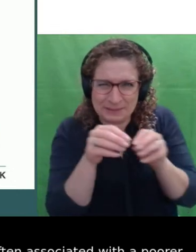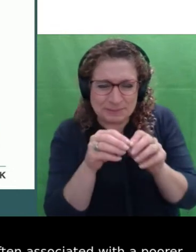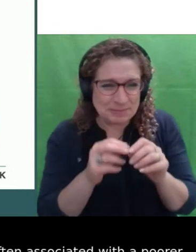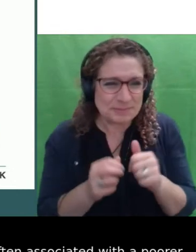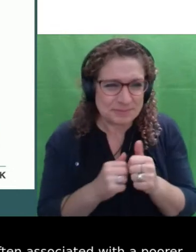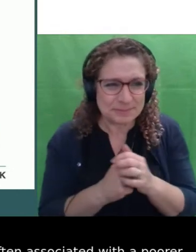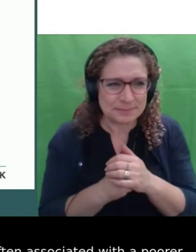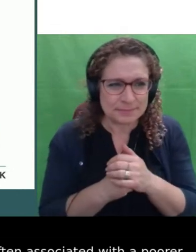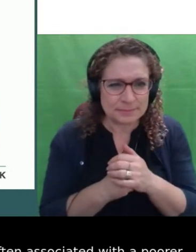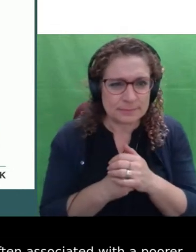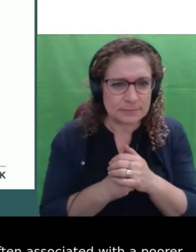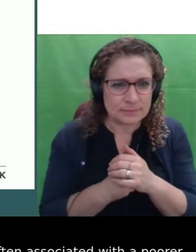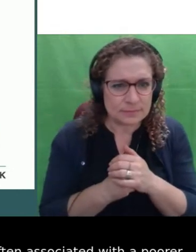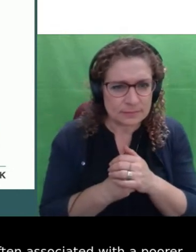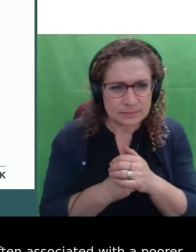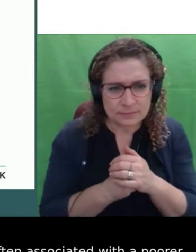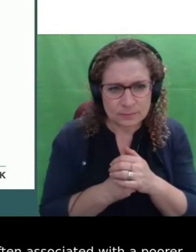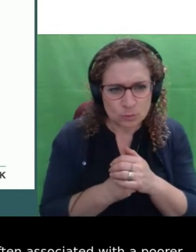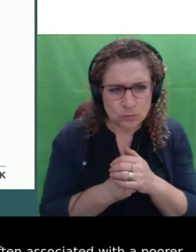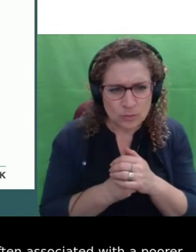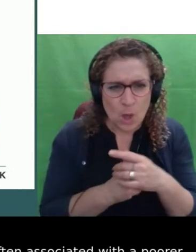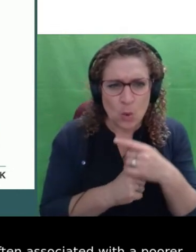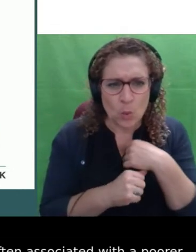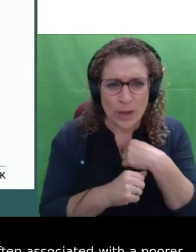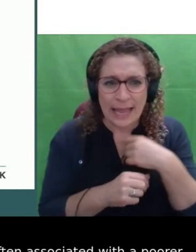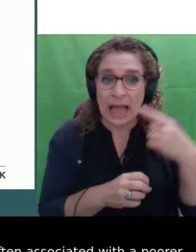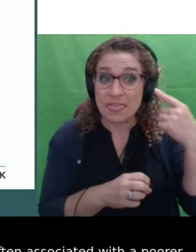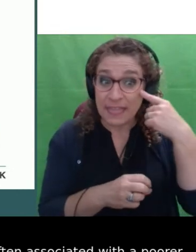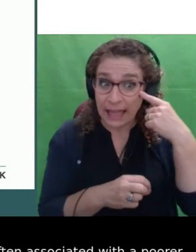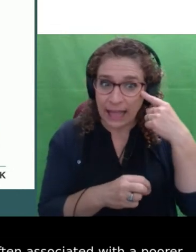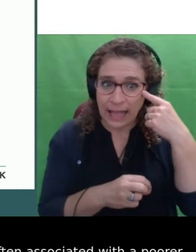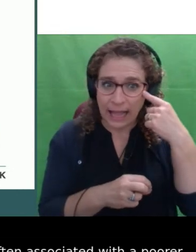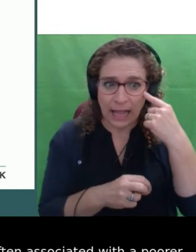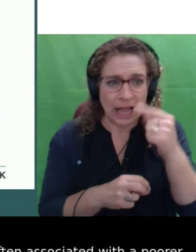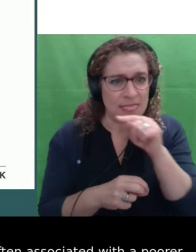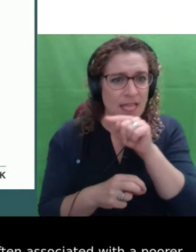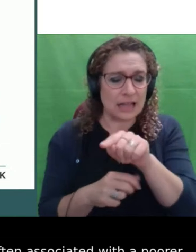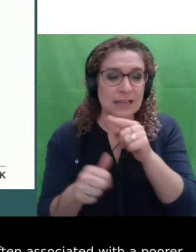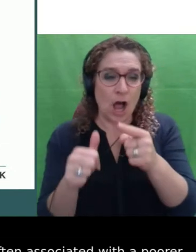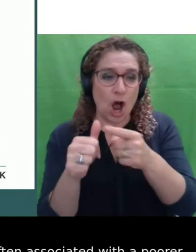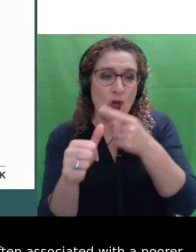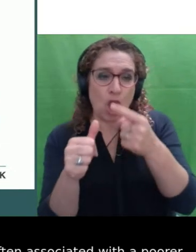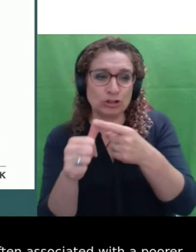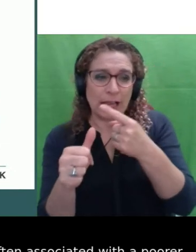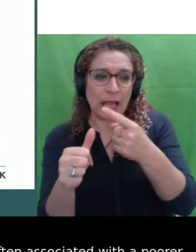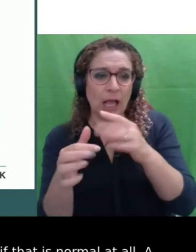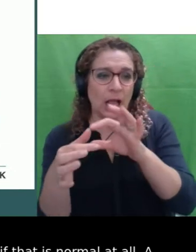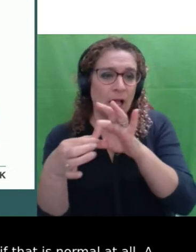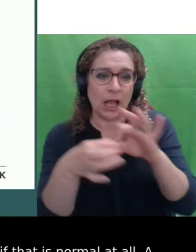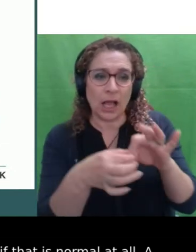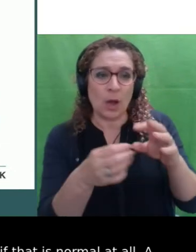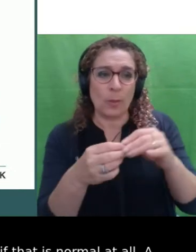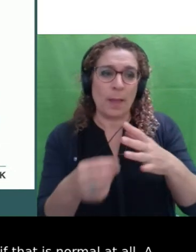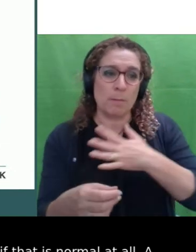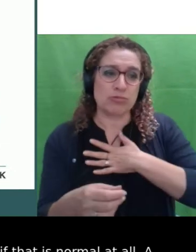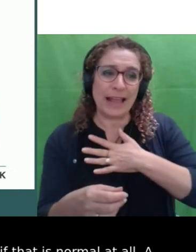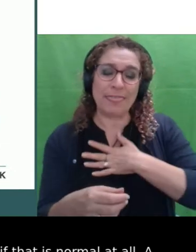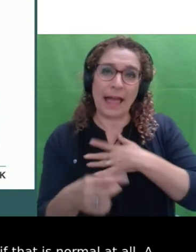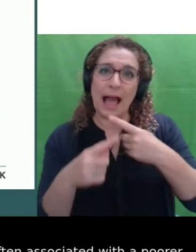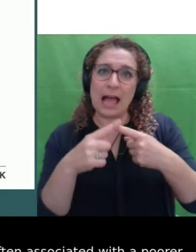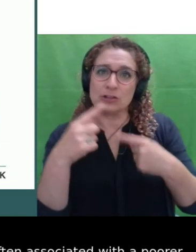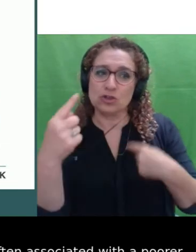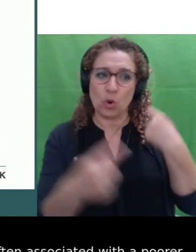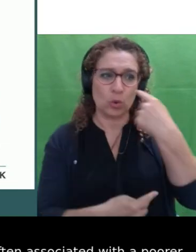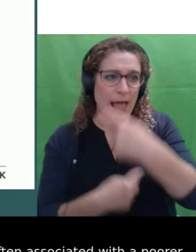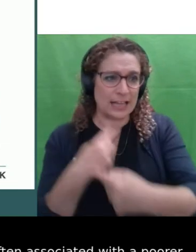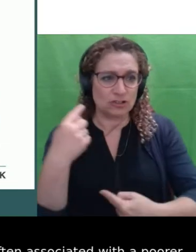bronchodilator in those asthmatic patients and call for health really important and if normal just anti-histamine so when you've got patients presenting just